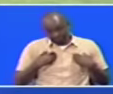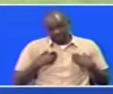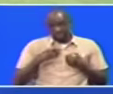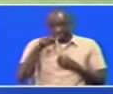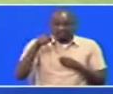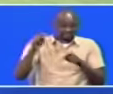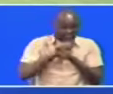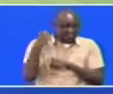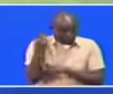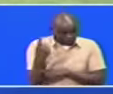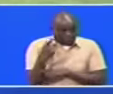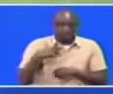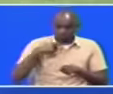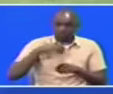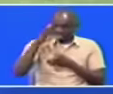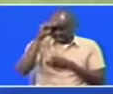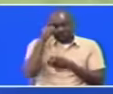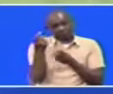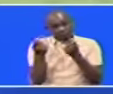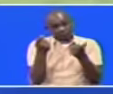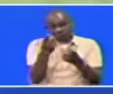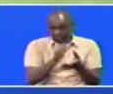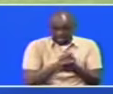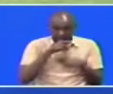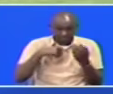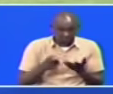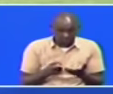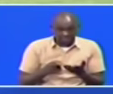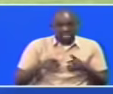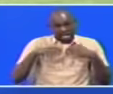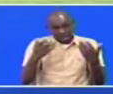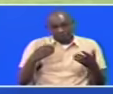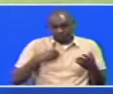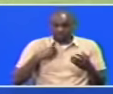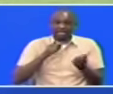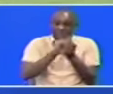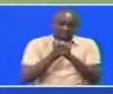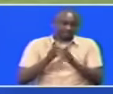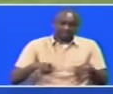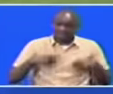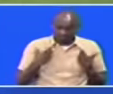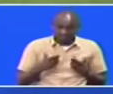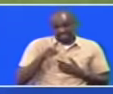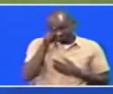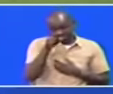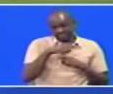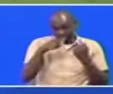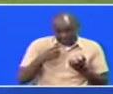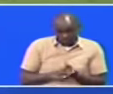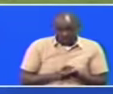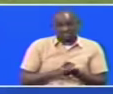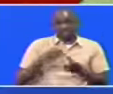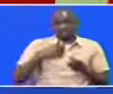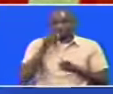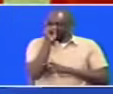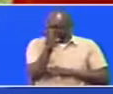training, but I've also learned a few things about and how I can change my life. That is about sacrifice,